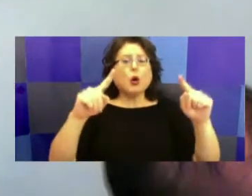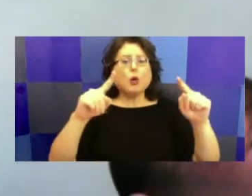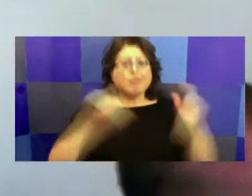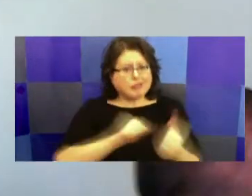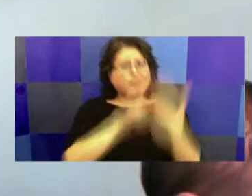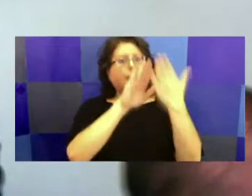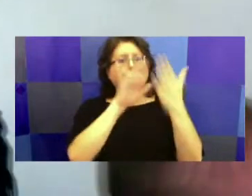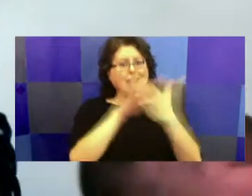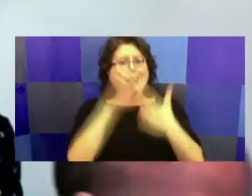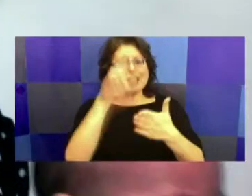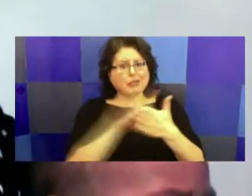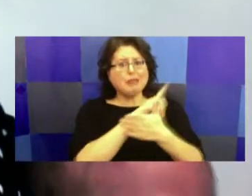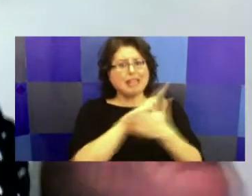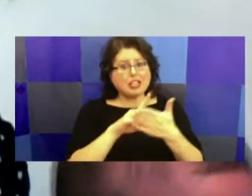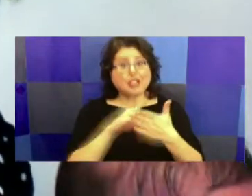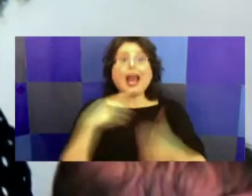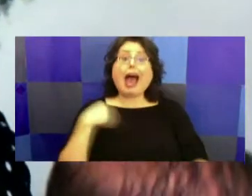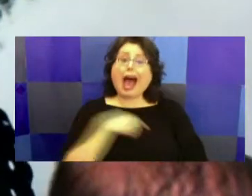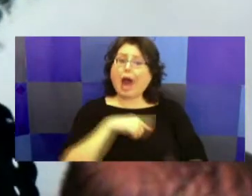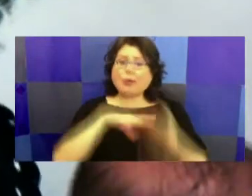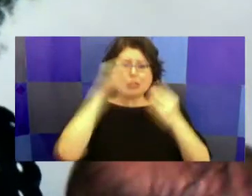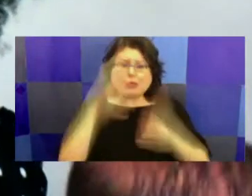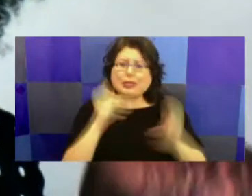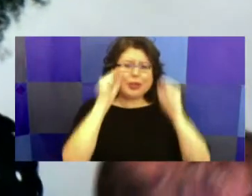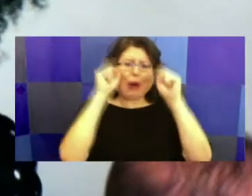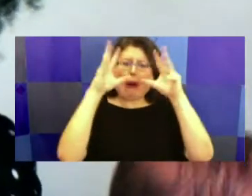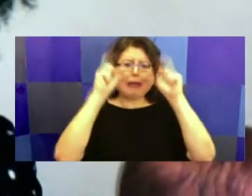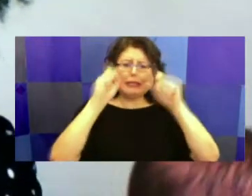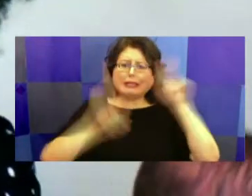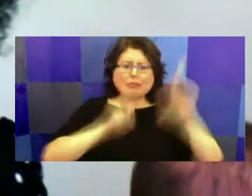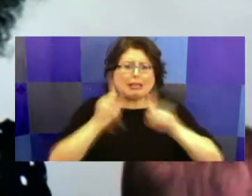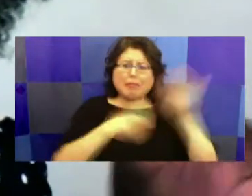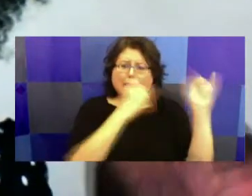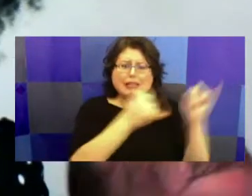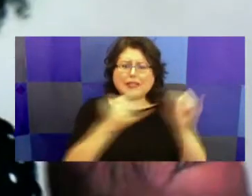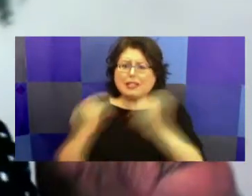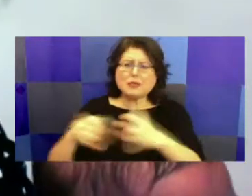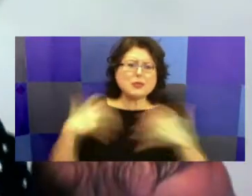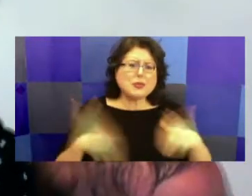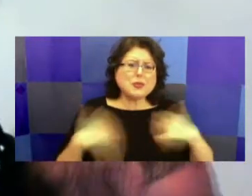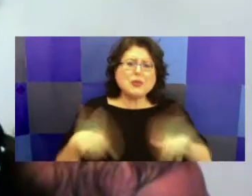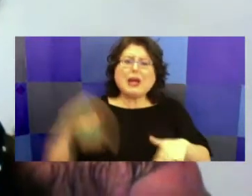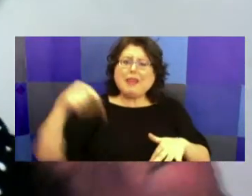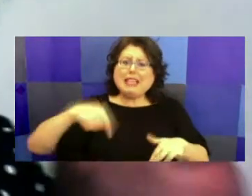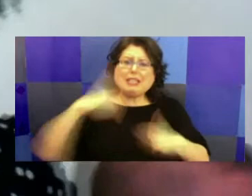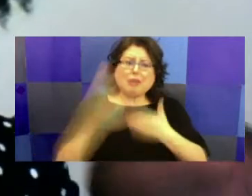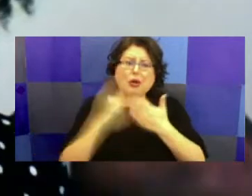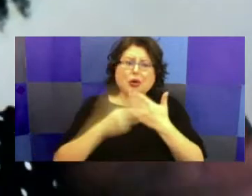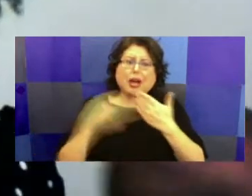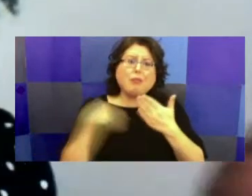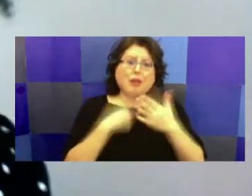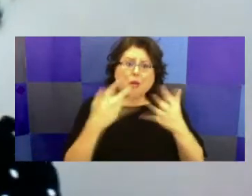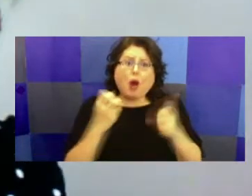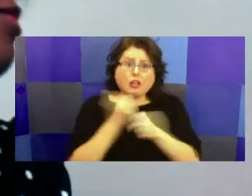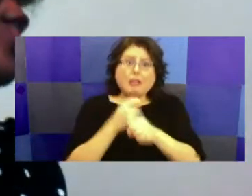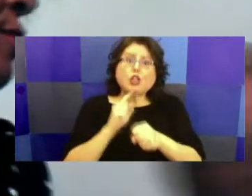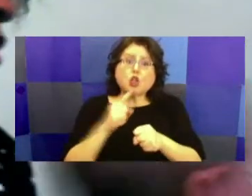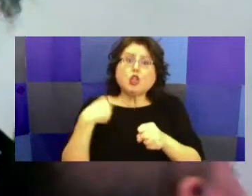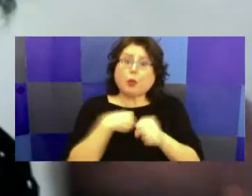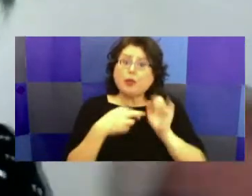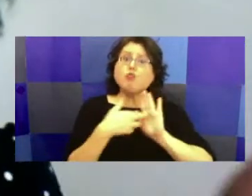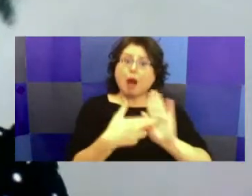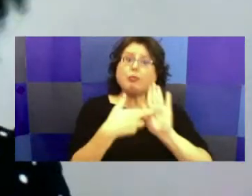Our students are really incredible individuals. And as a program, we want to make sure that we are representative